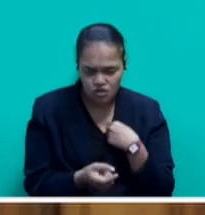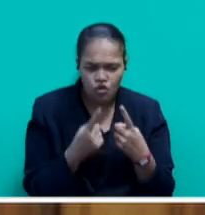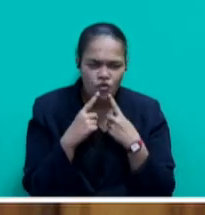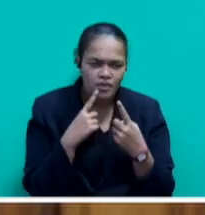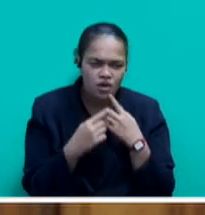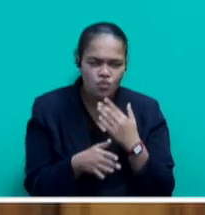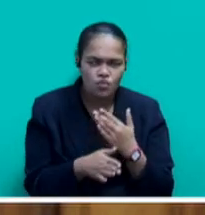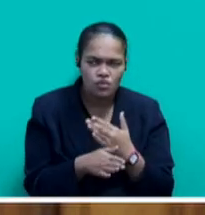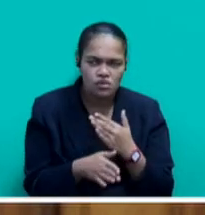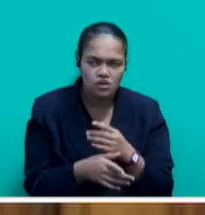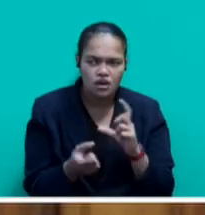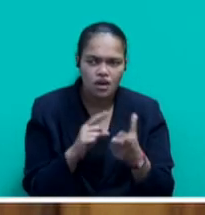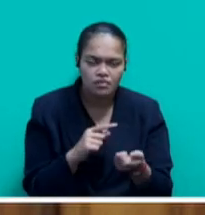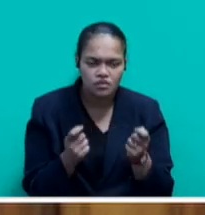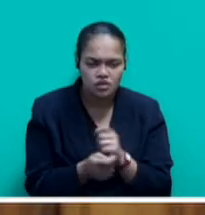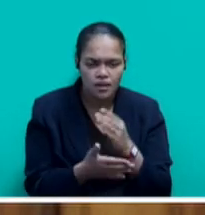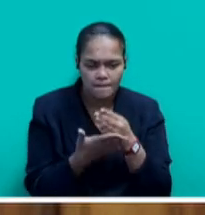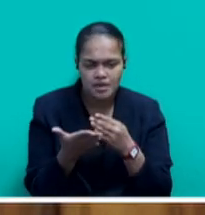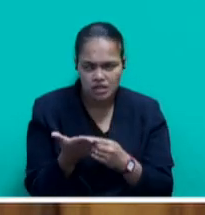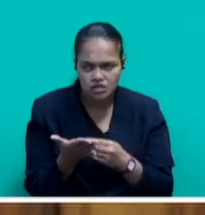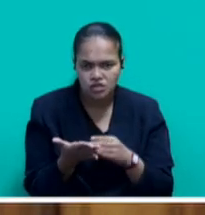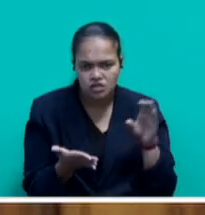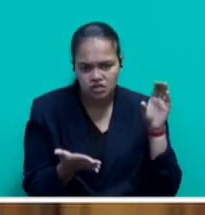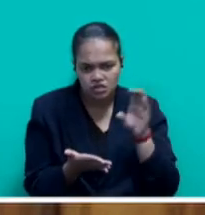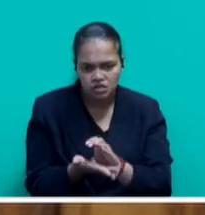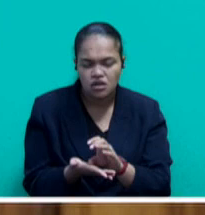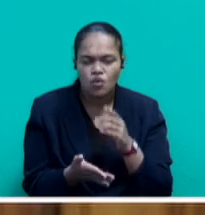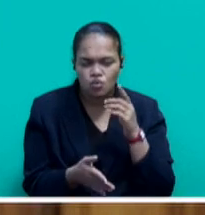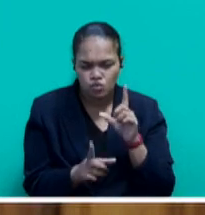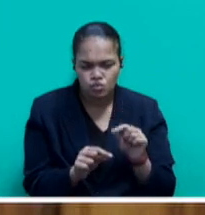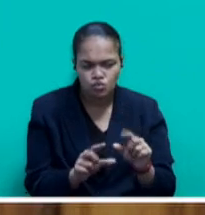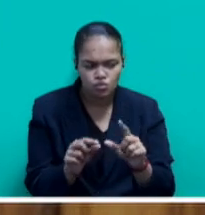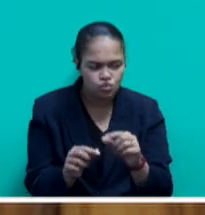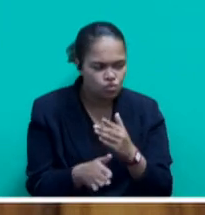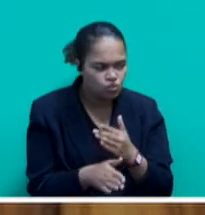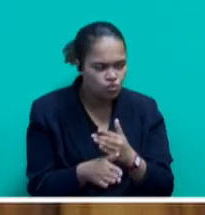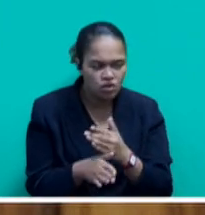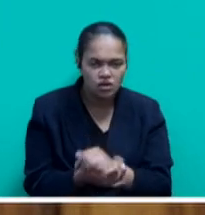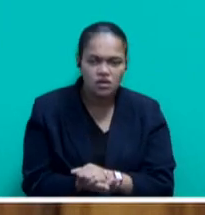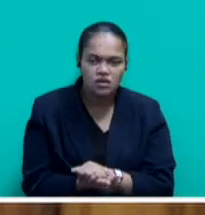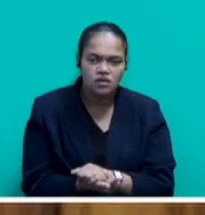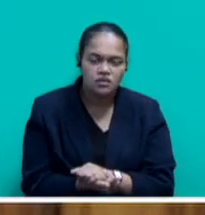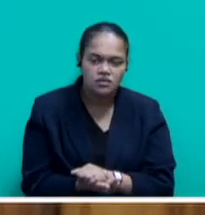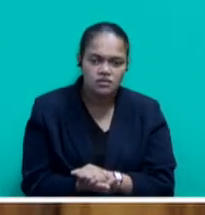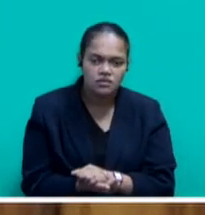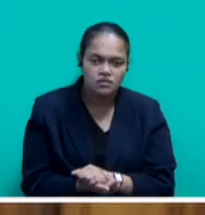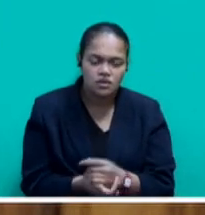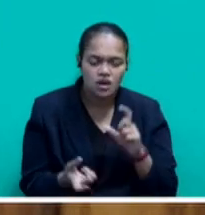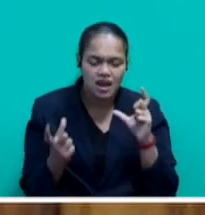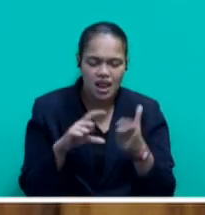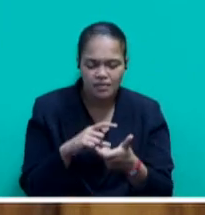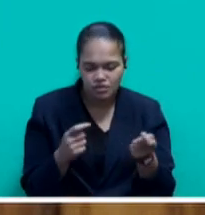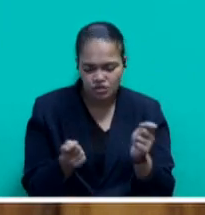this climate change division. The budget will allow them to work, to continue the good work in addressing the devastating impacts of climate change